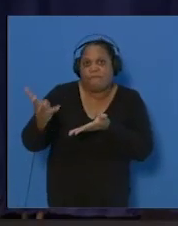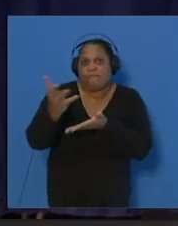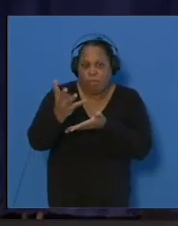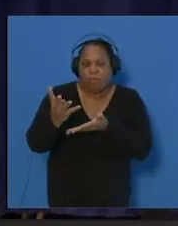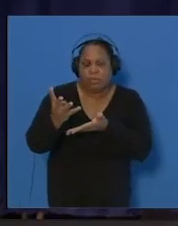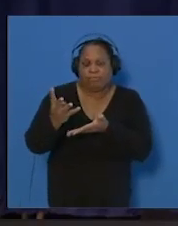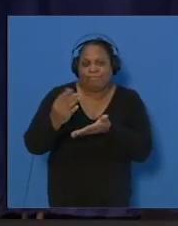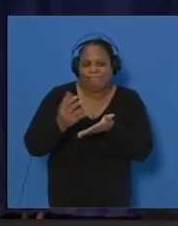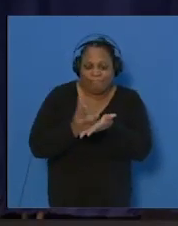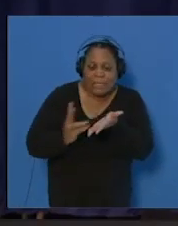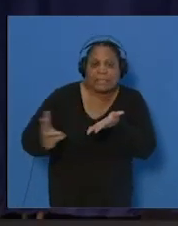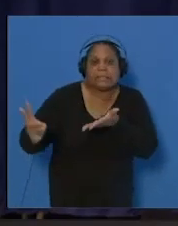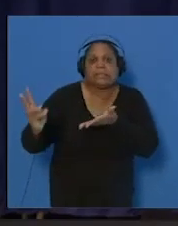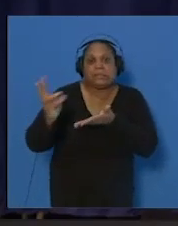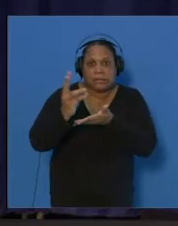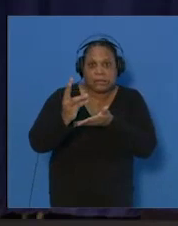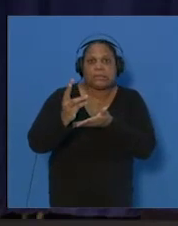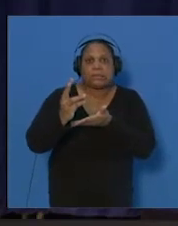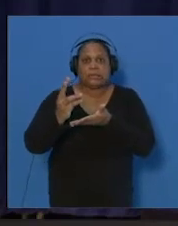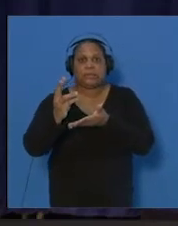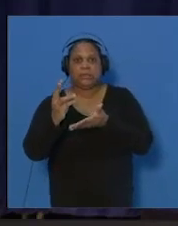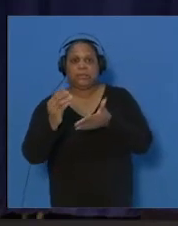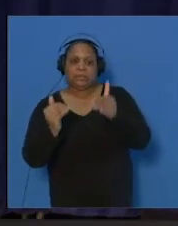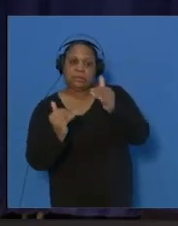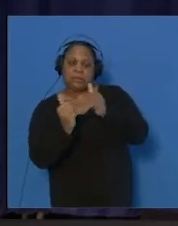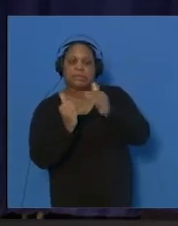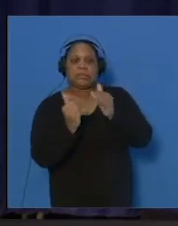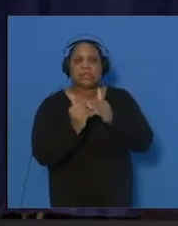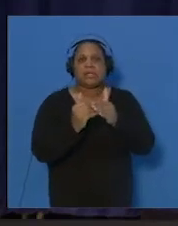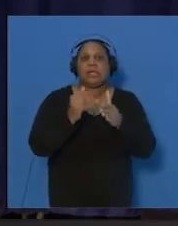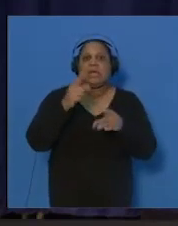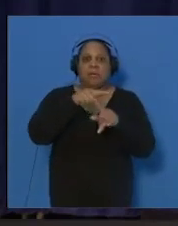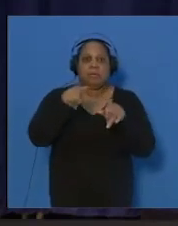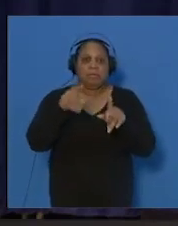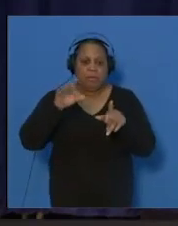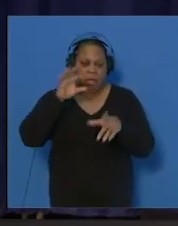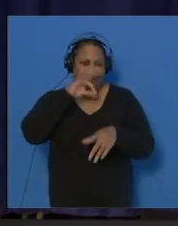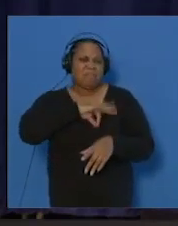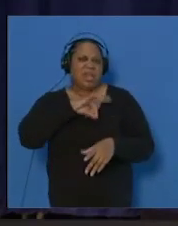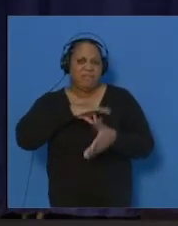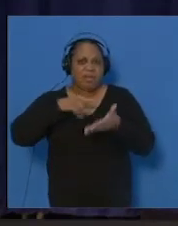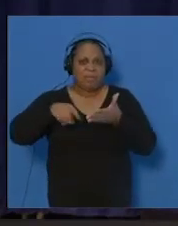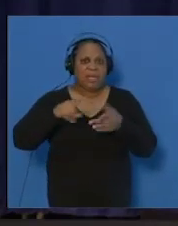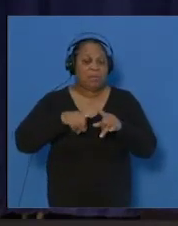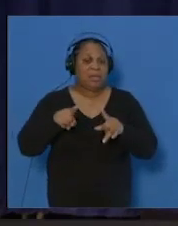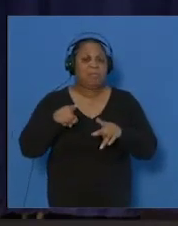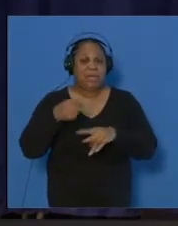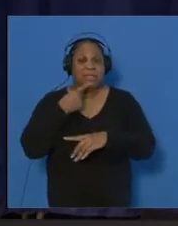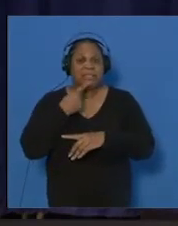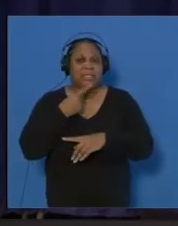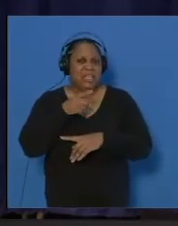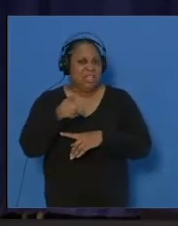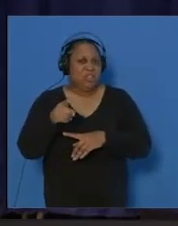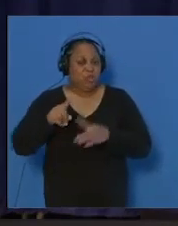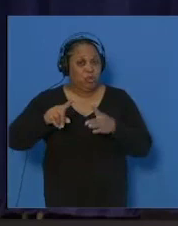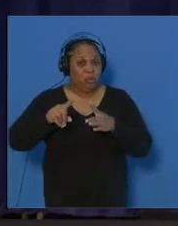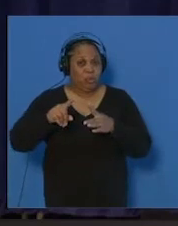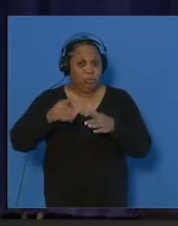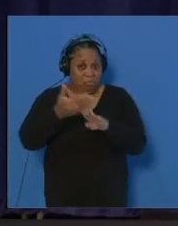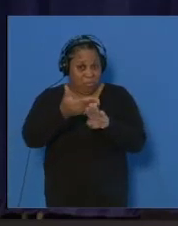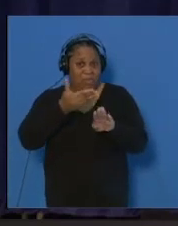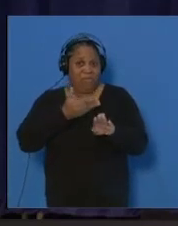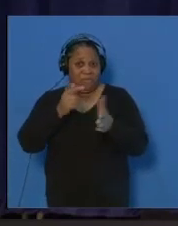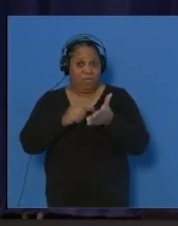up to 6 weeks of benefits. What I can promise is this: if you've been unemployed at the introduction of this